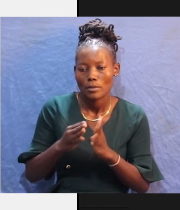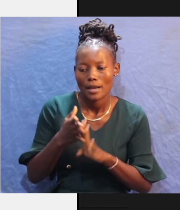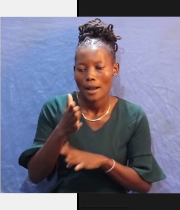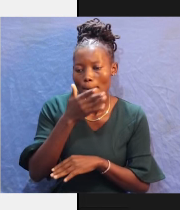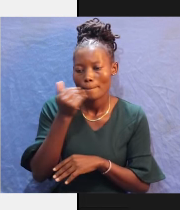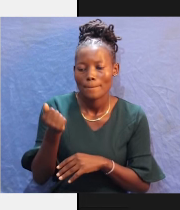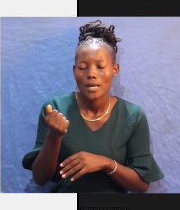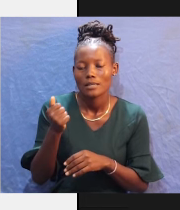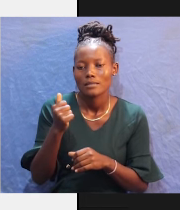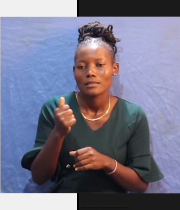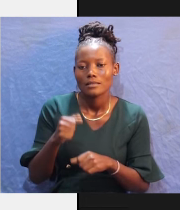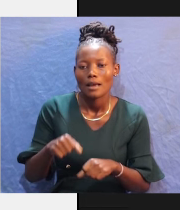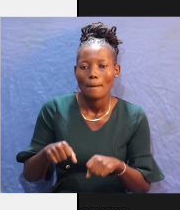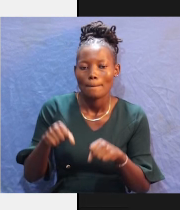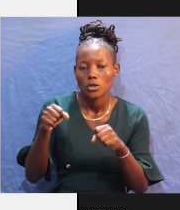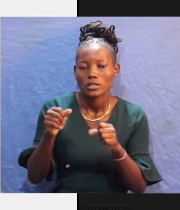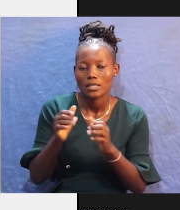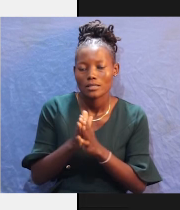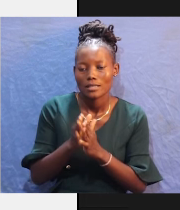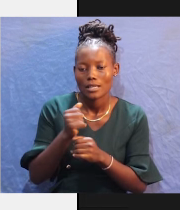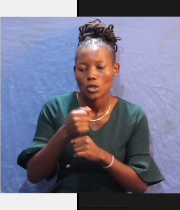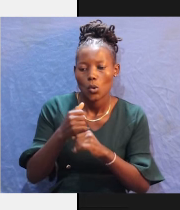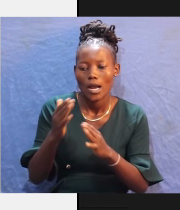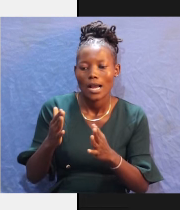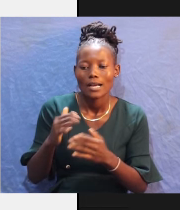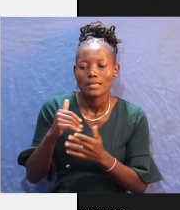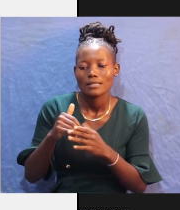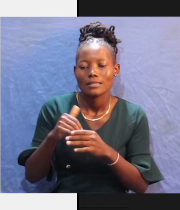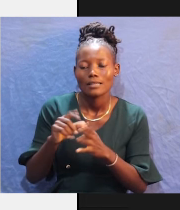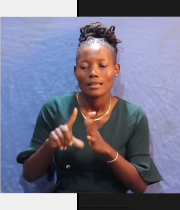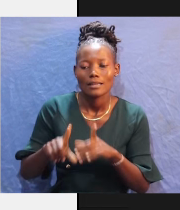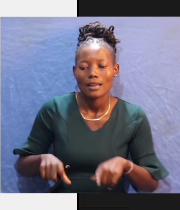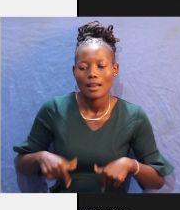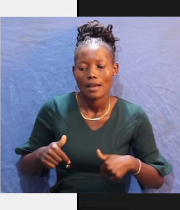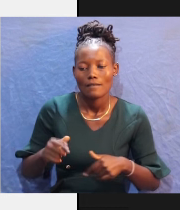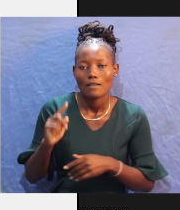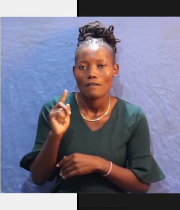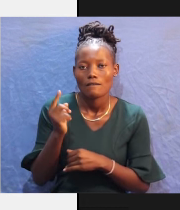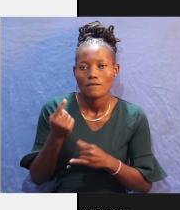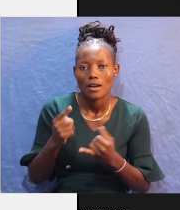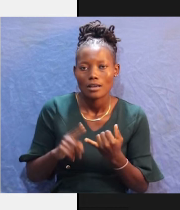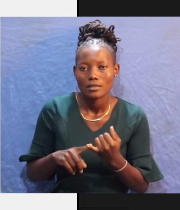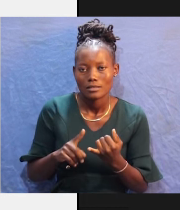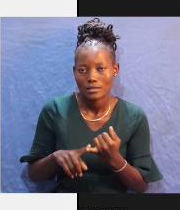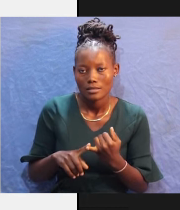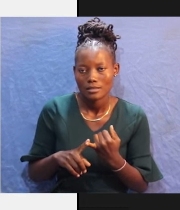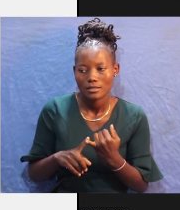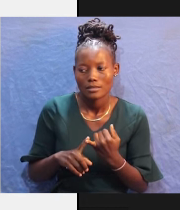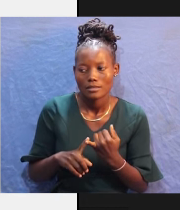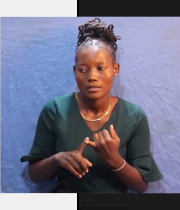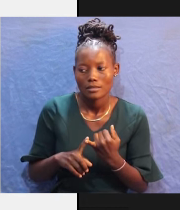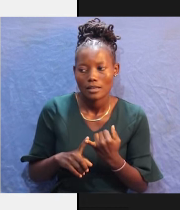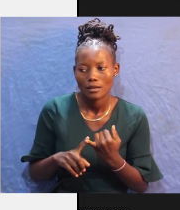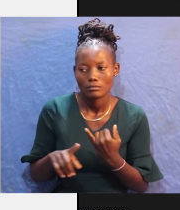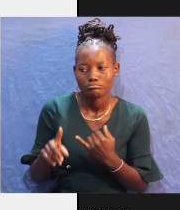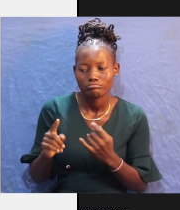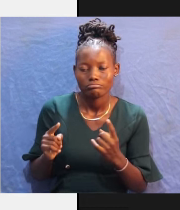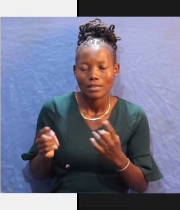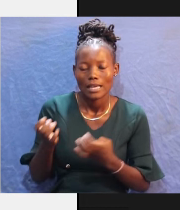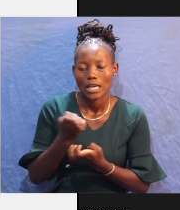is hunger, and if there's no clean water. So basically, sport works for some of them, but they are